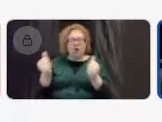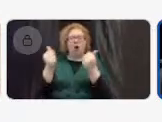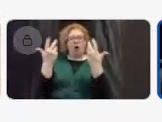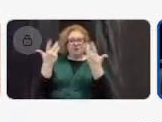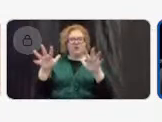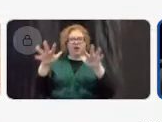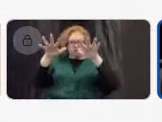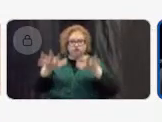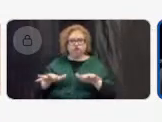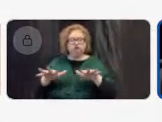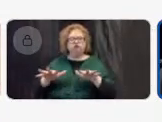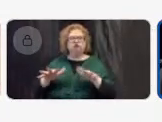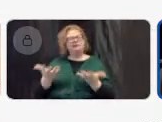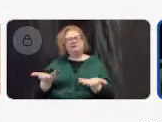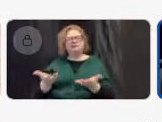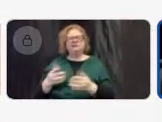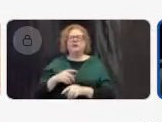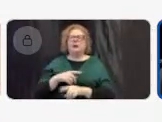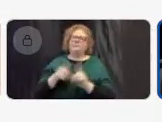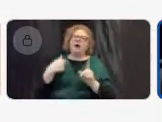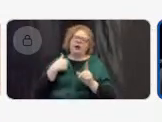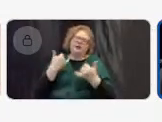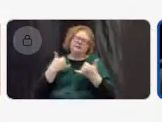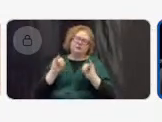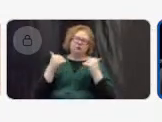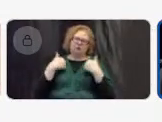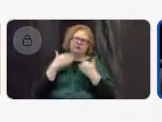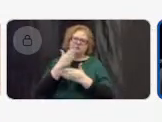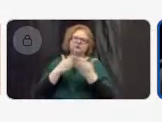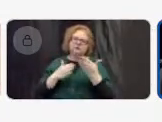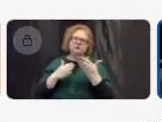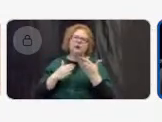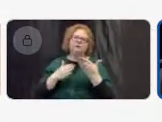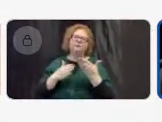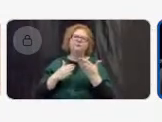with the process. I have some questions for the